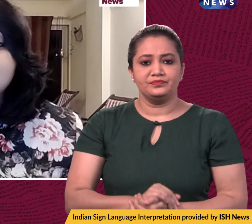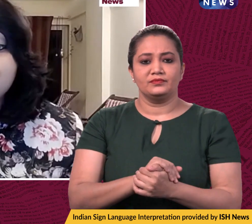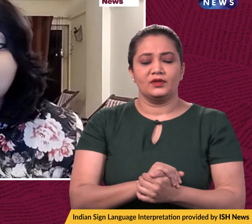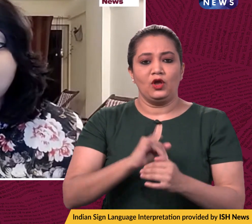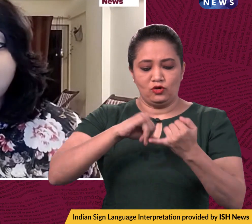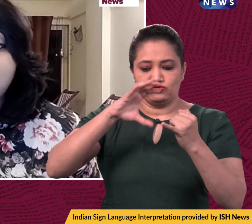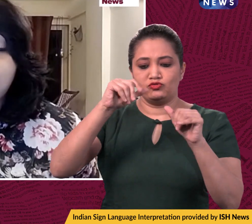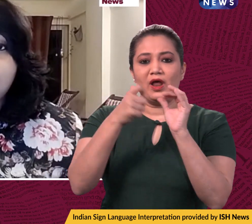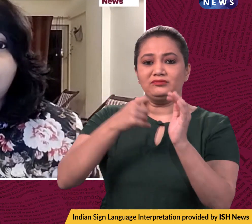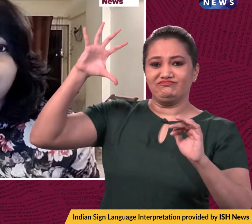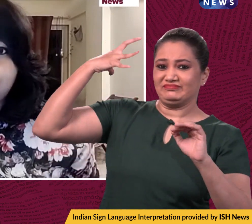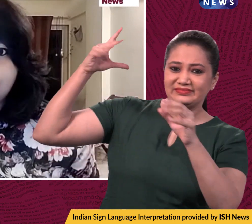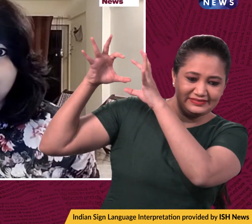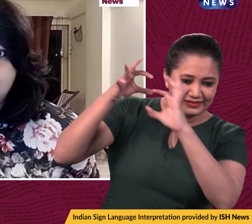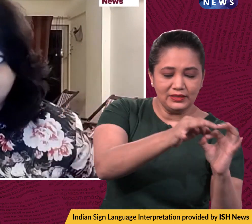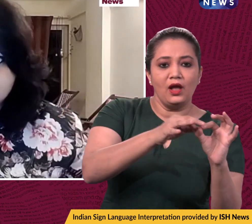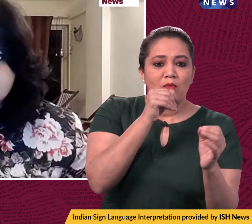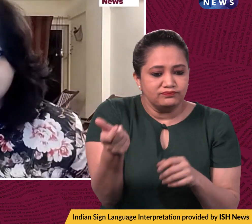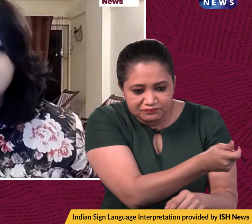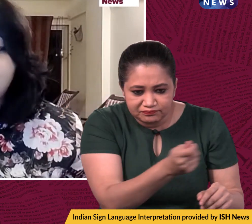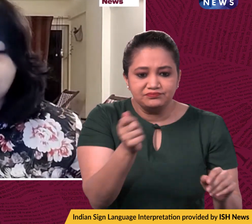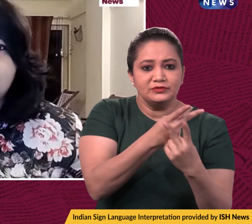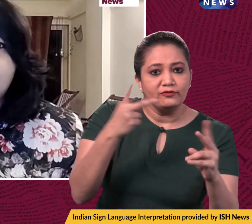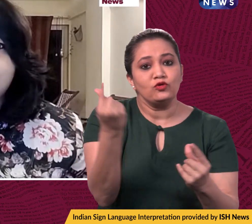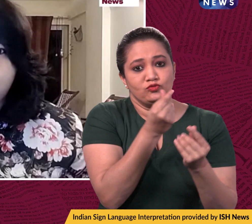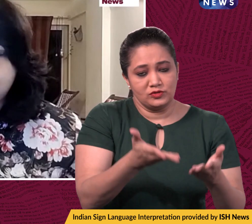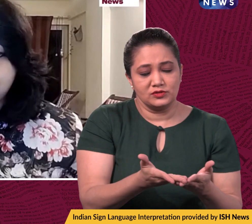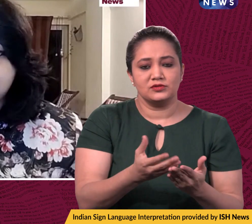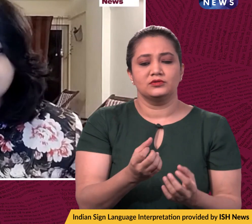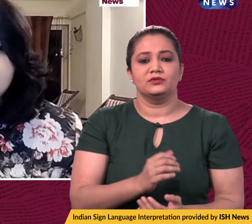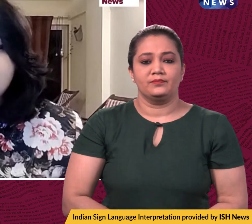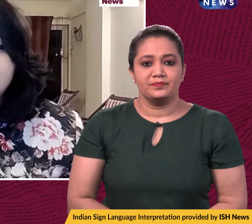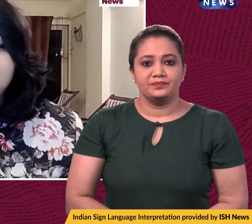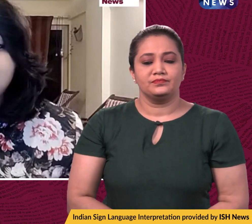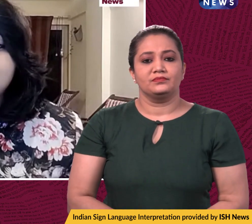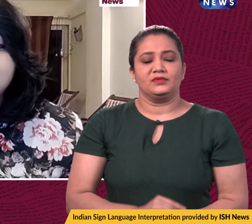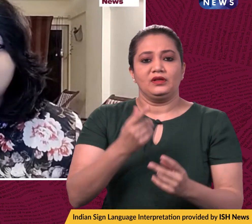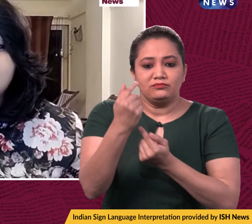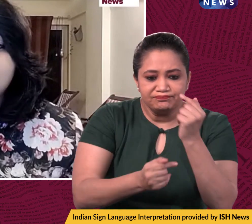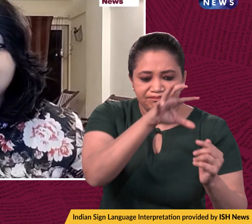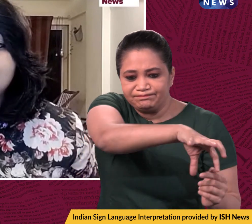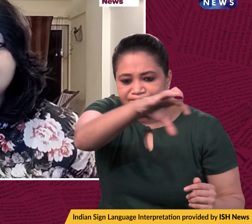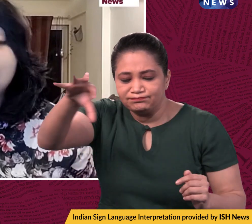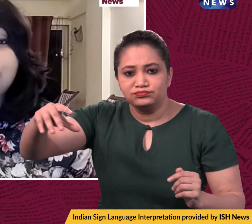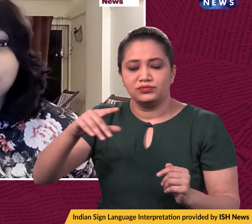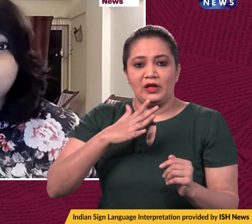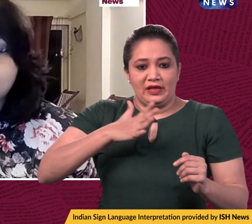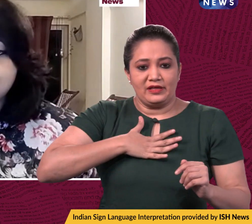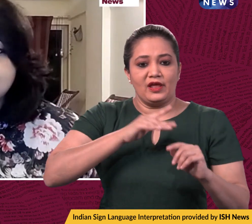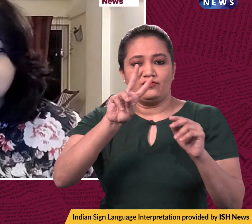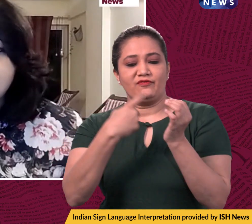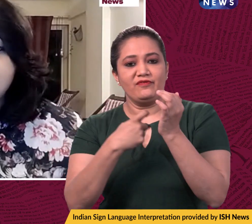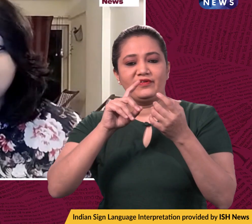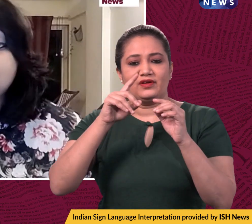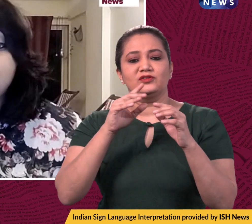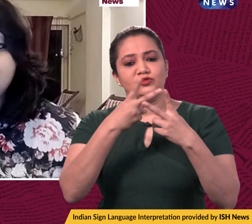using solar power operated pumps for gardening and water purpose. Now, the patches of garden, better known as green